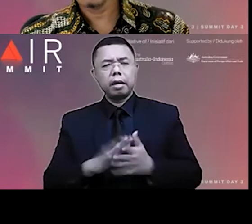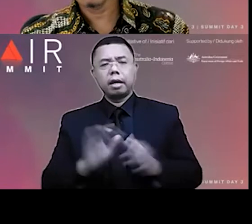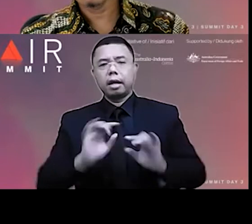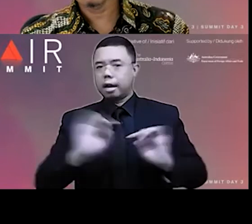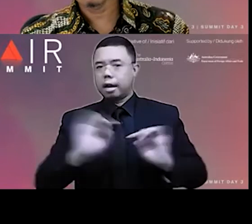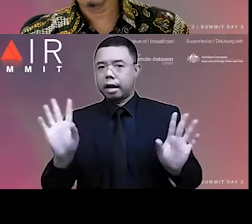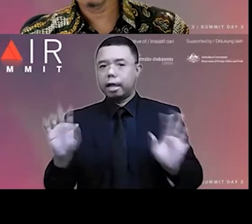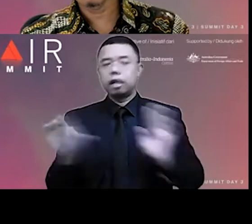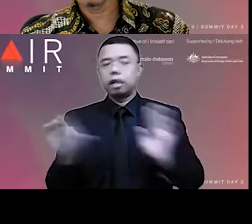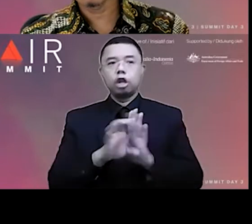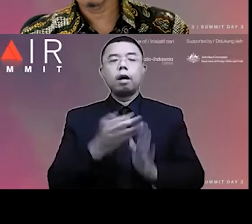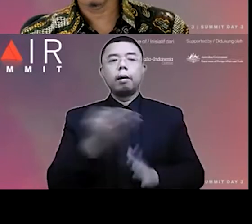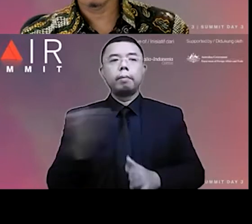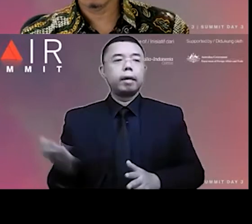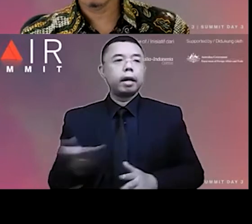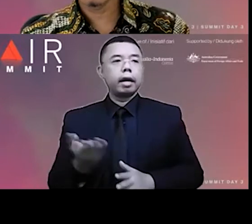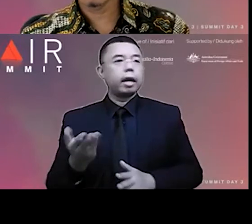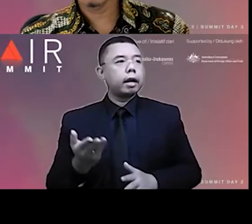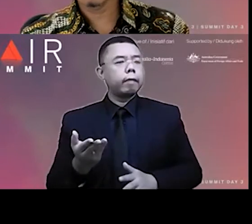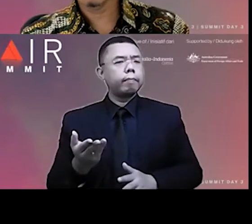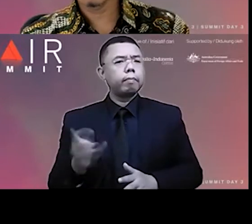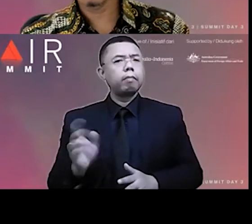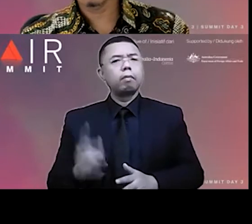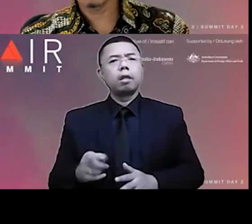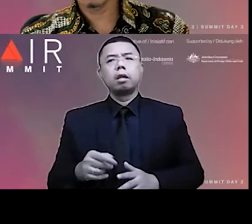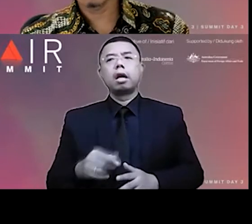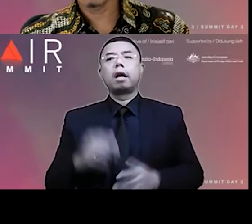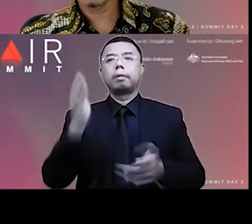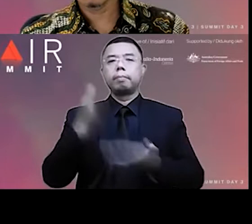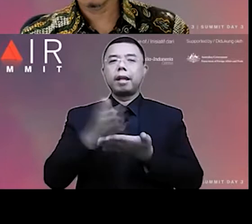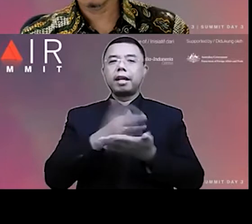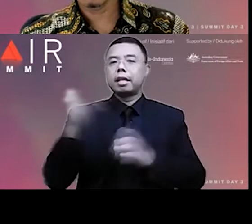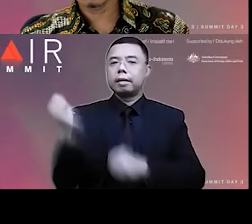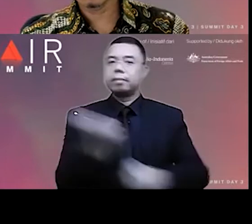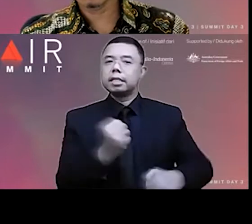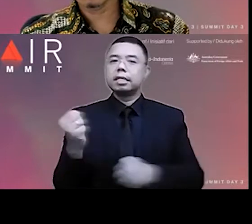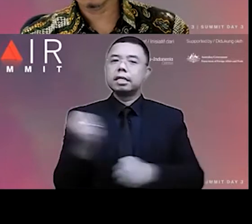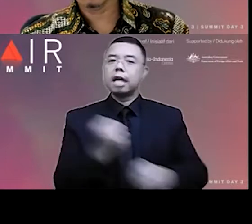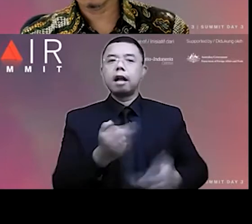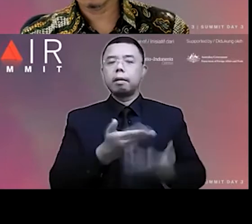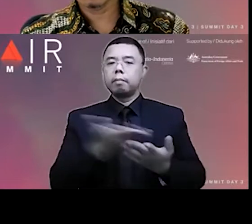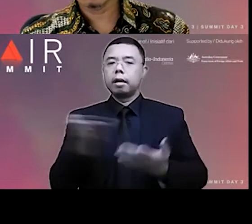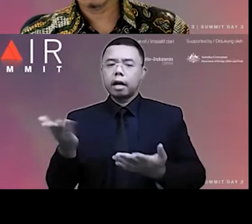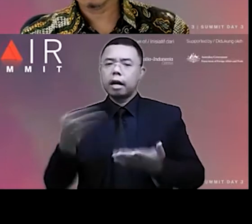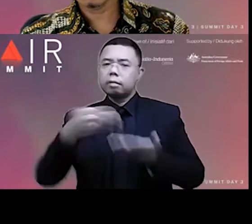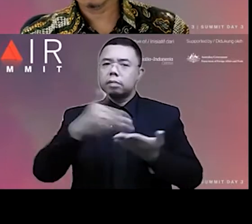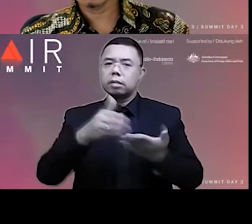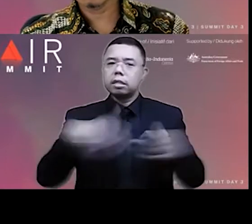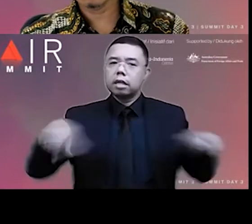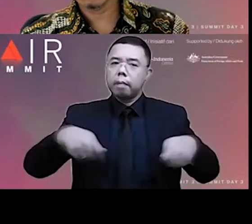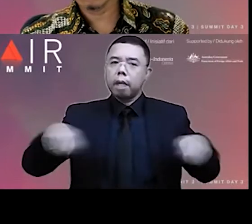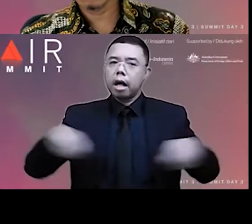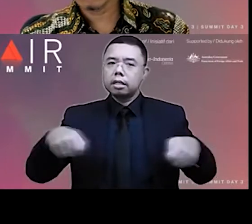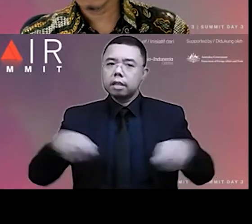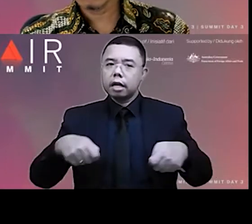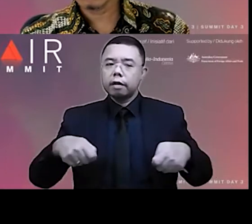drivers, to do those behind the scenes roles, to be travel guides. They're the ones who, in